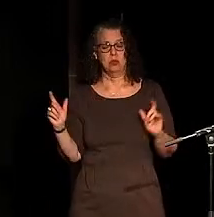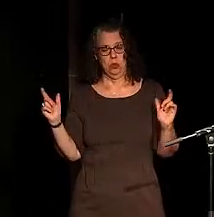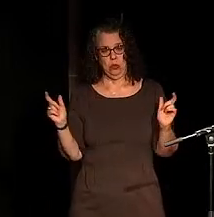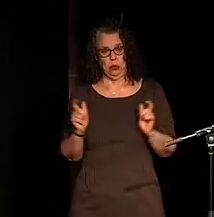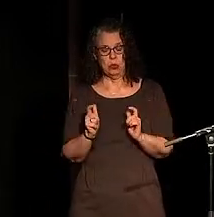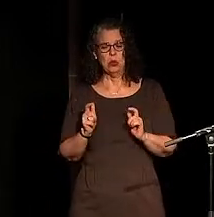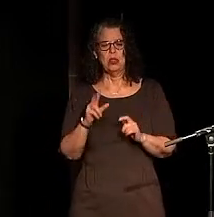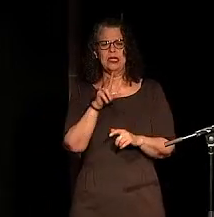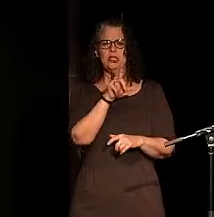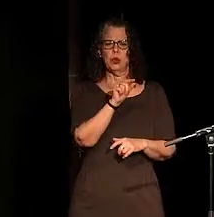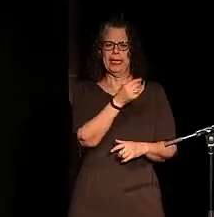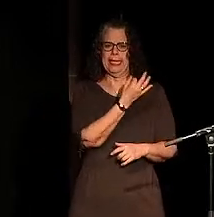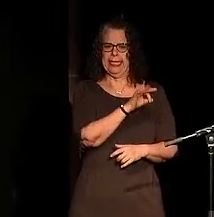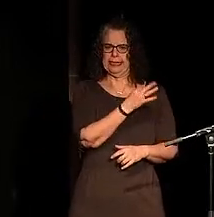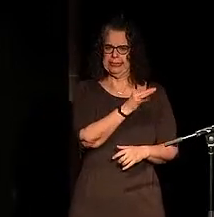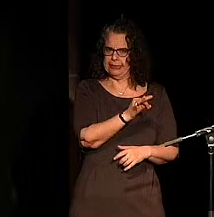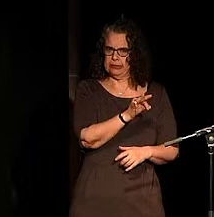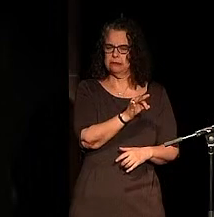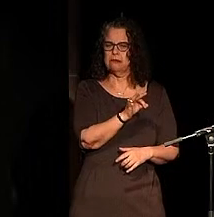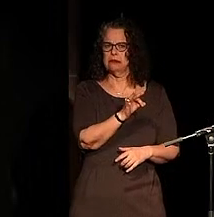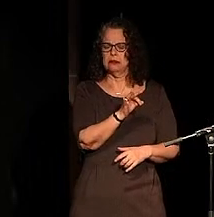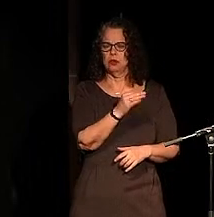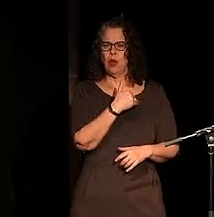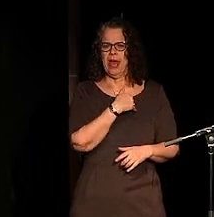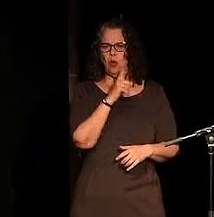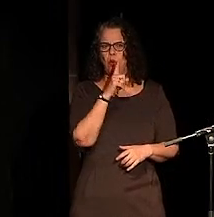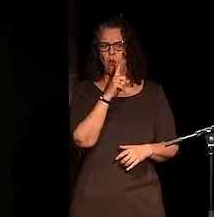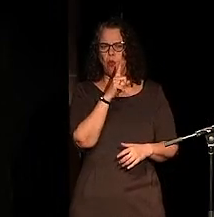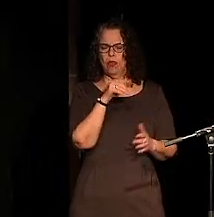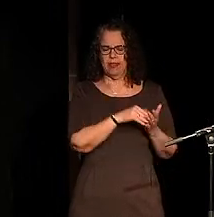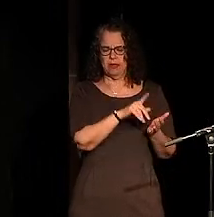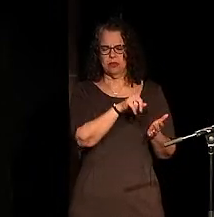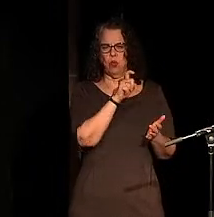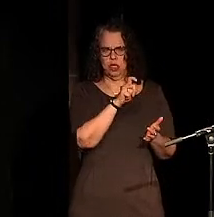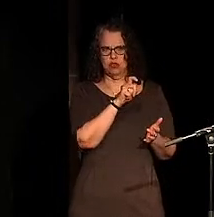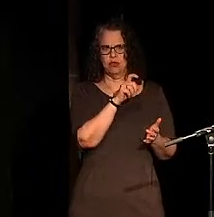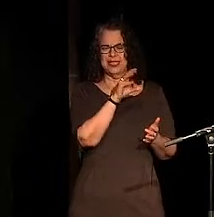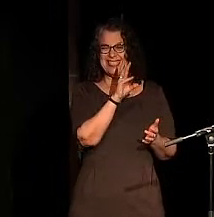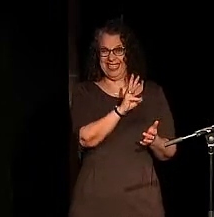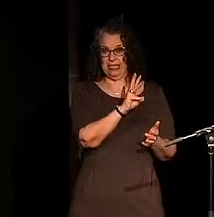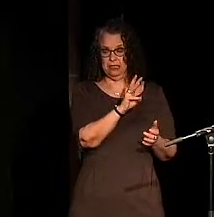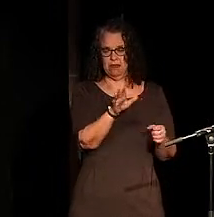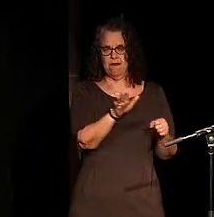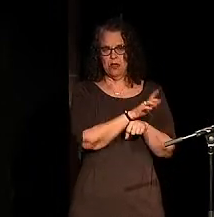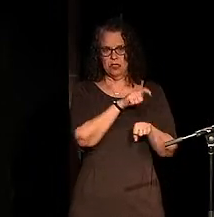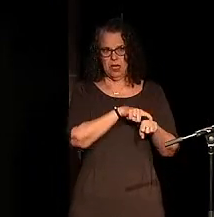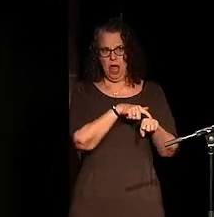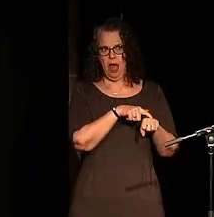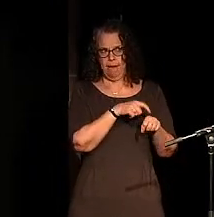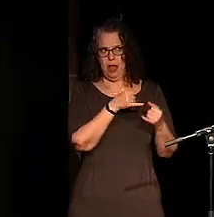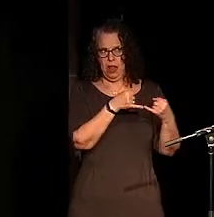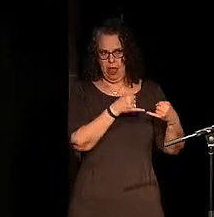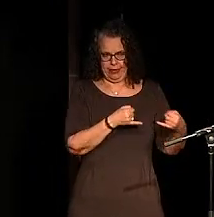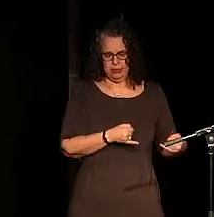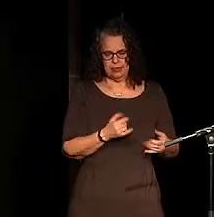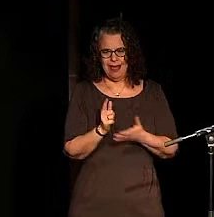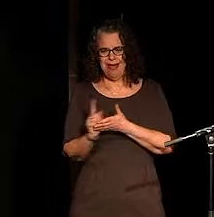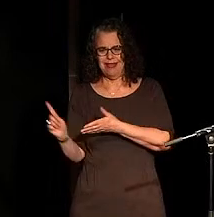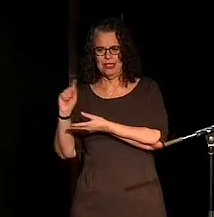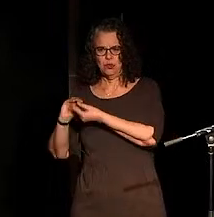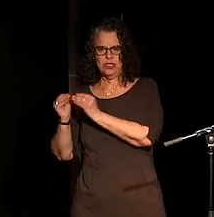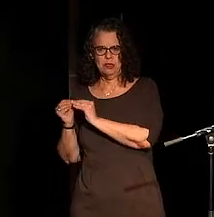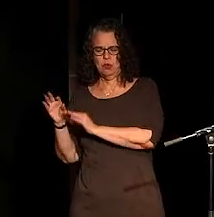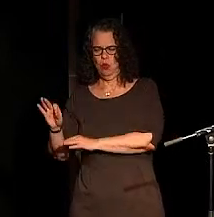In 2019, we had 1,106 full-time lines. Last week's number